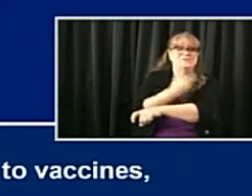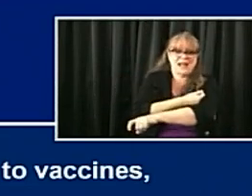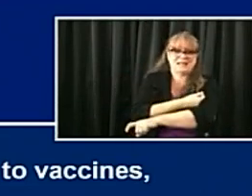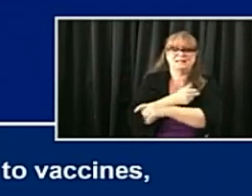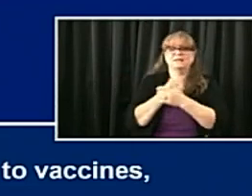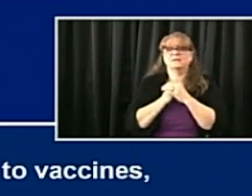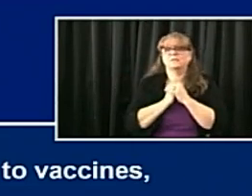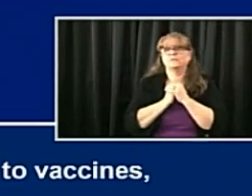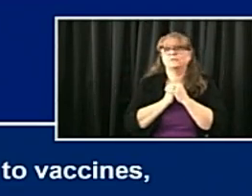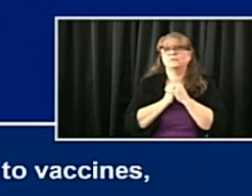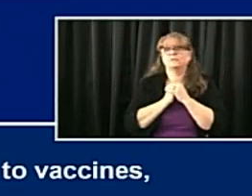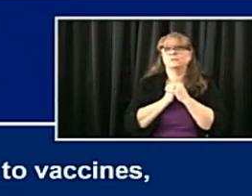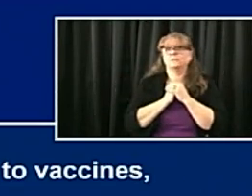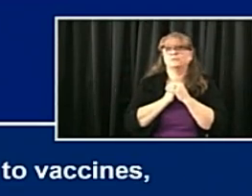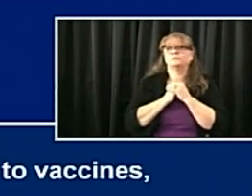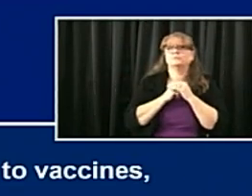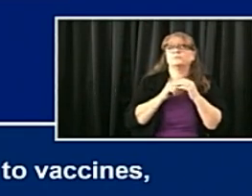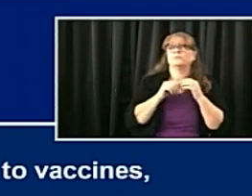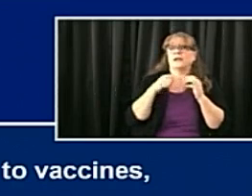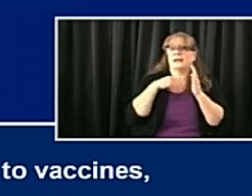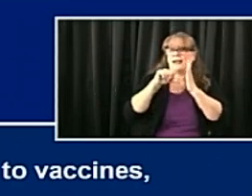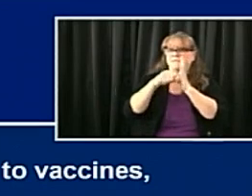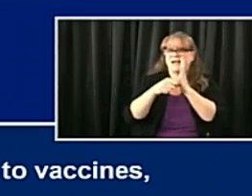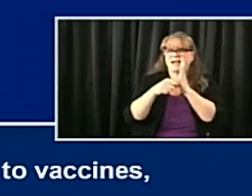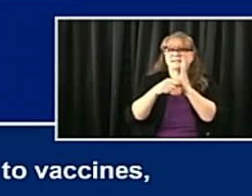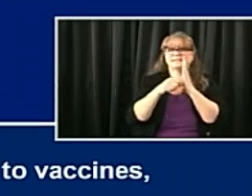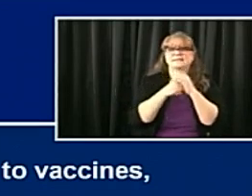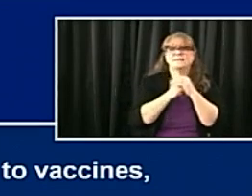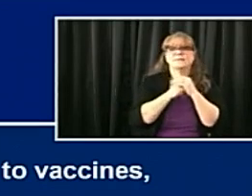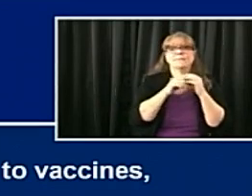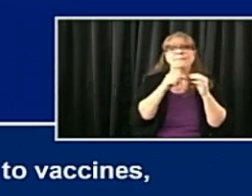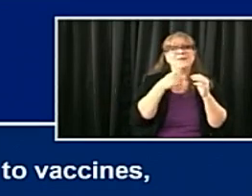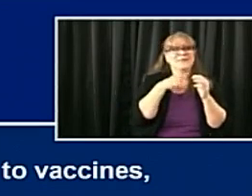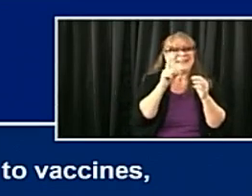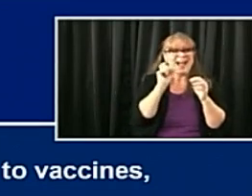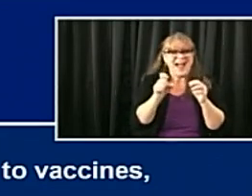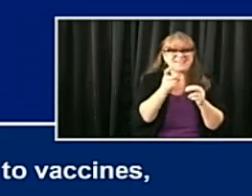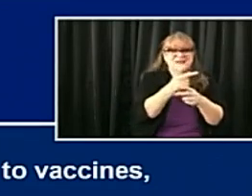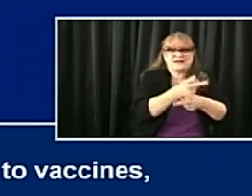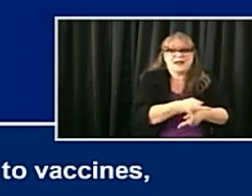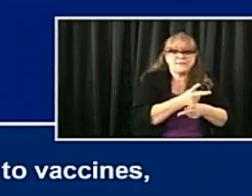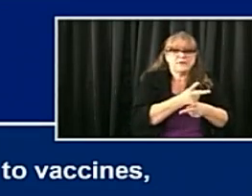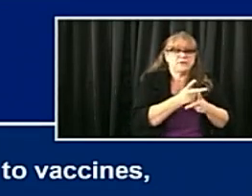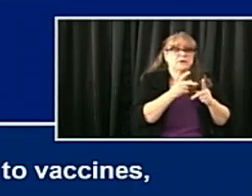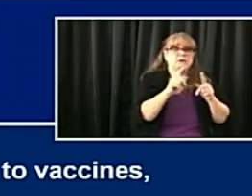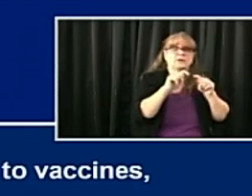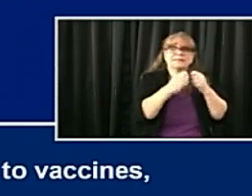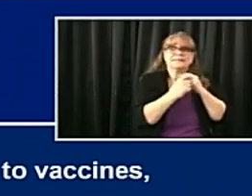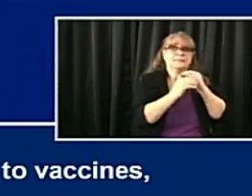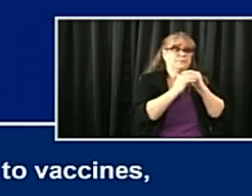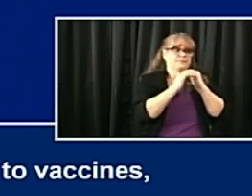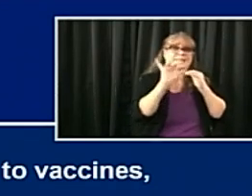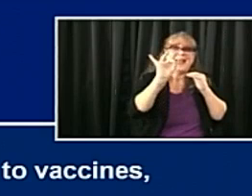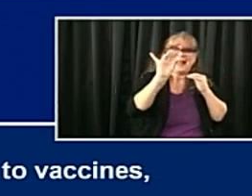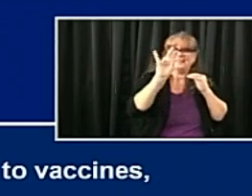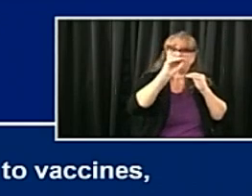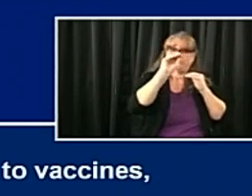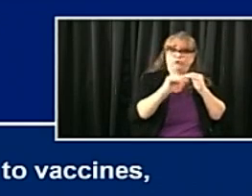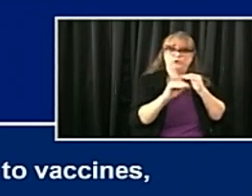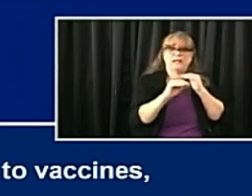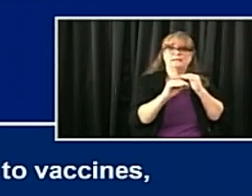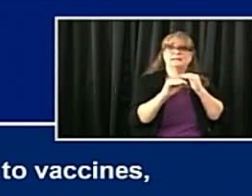I want to highlight here for you the fact that if we maintain our current level of transmission control at 78%, that is really where we see the